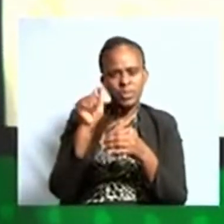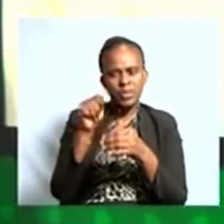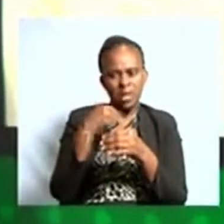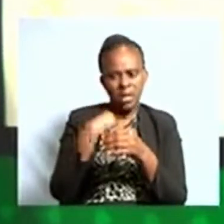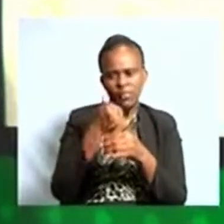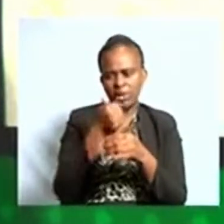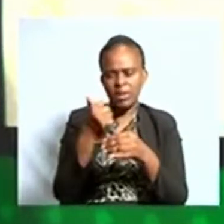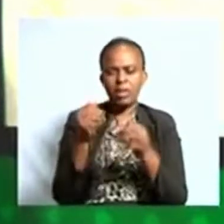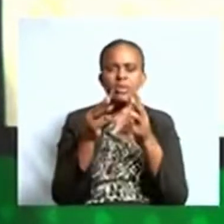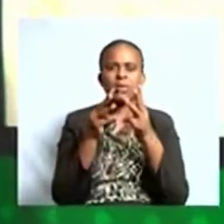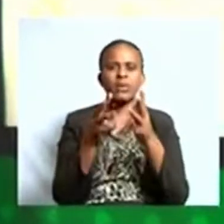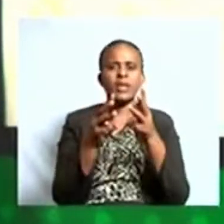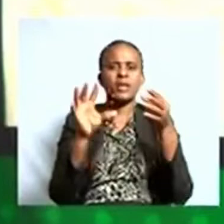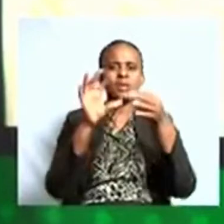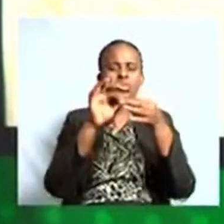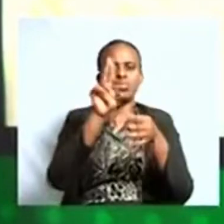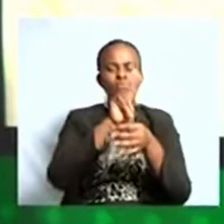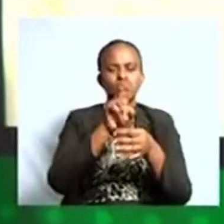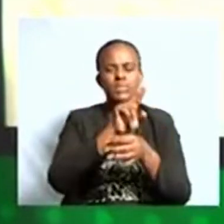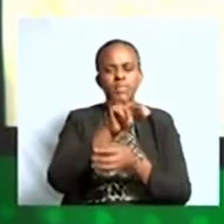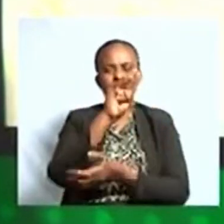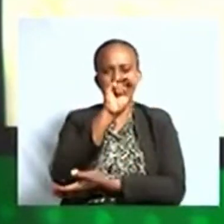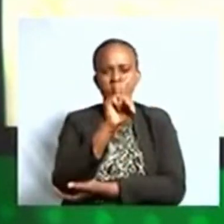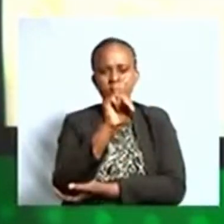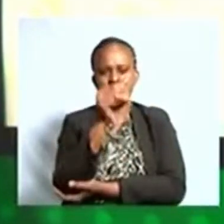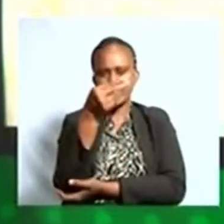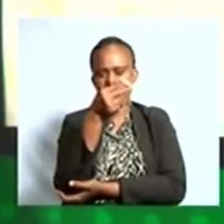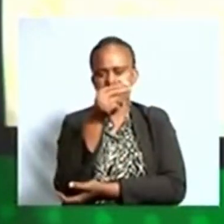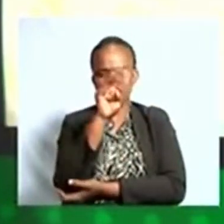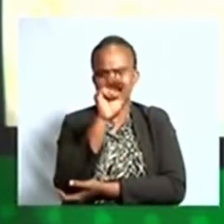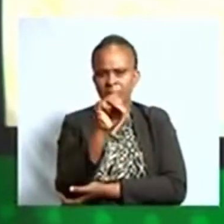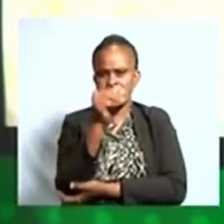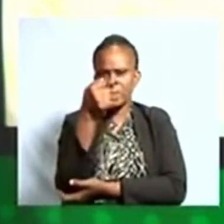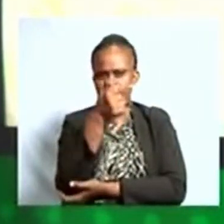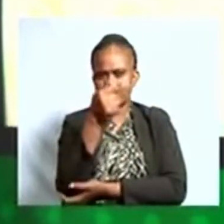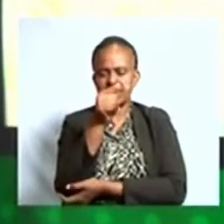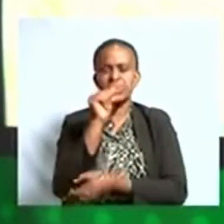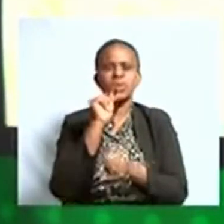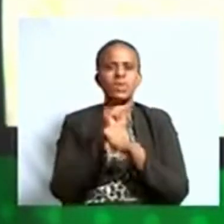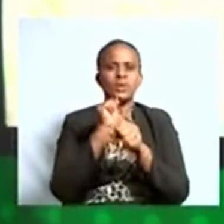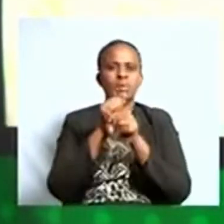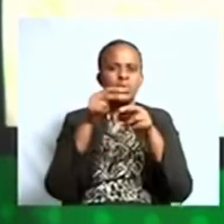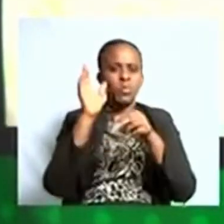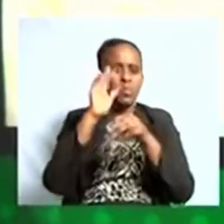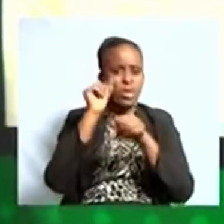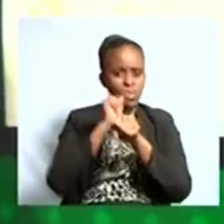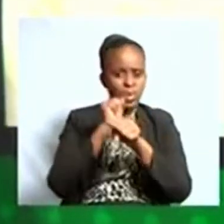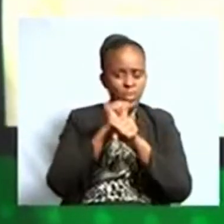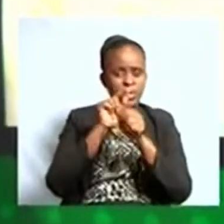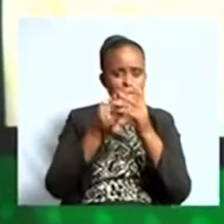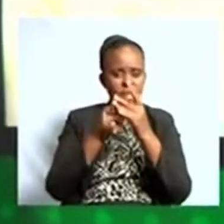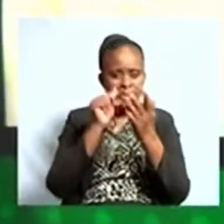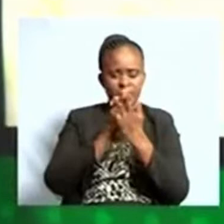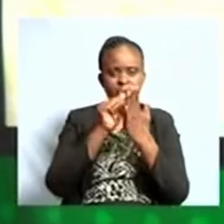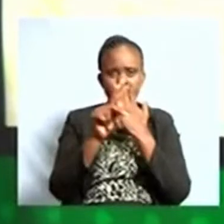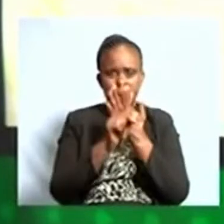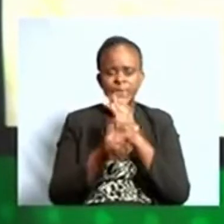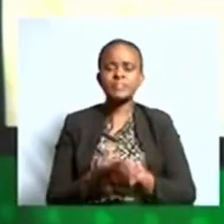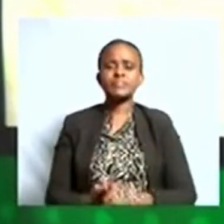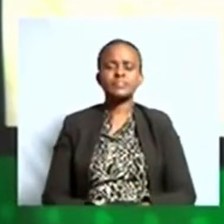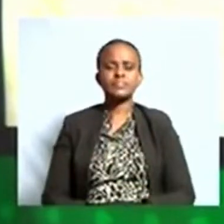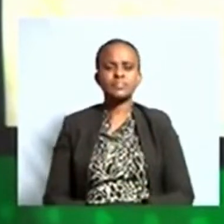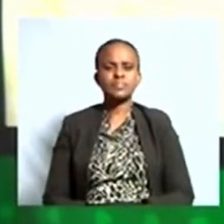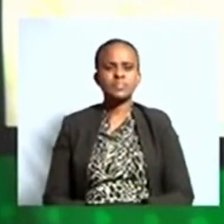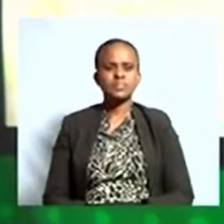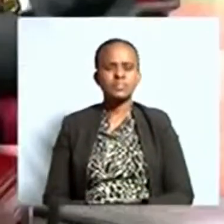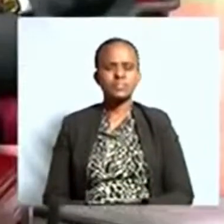alternative link using Mahatma Gandhi Road. So that road, we are going to work on it starting from April. Are you engaging the local